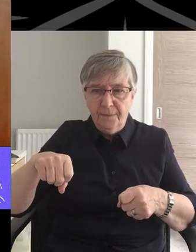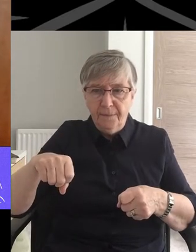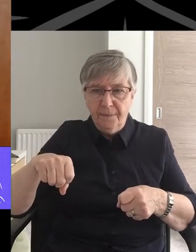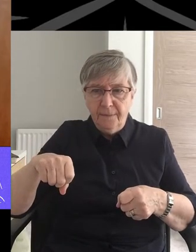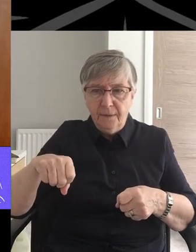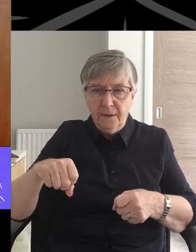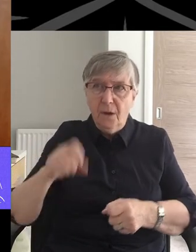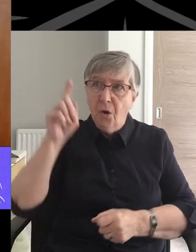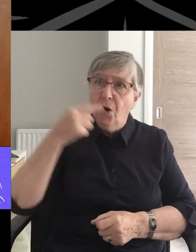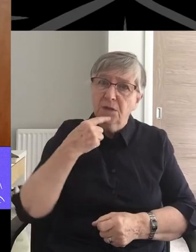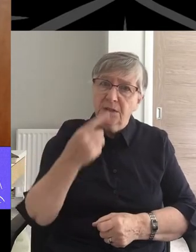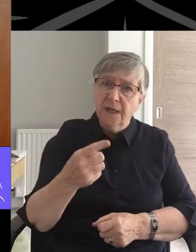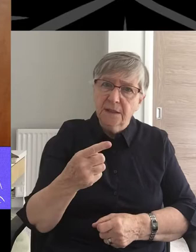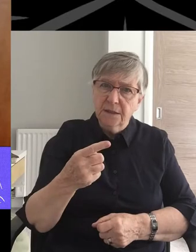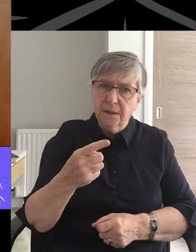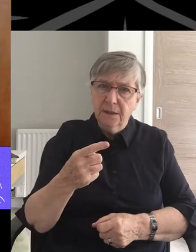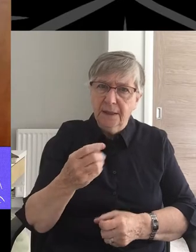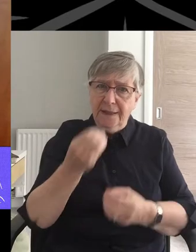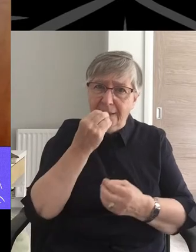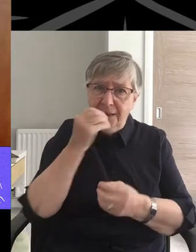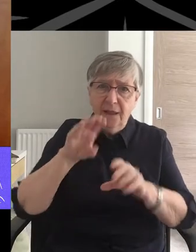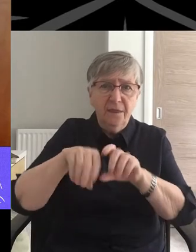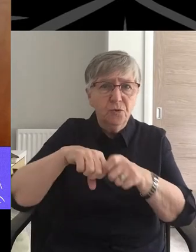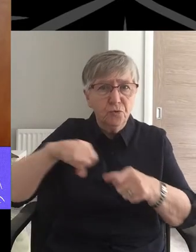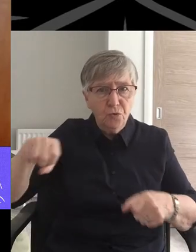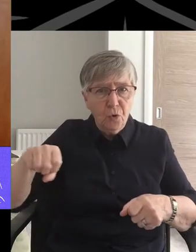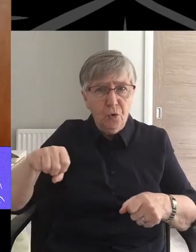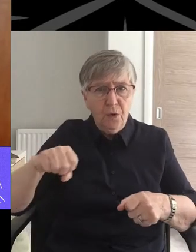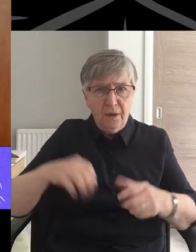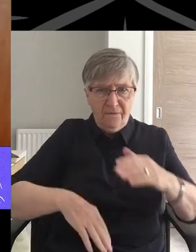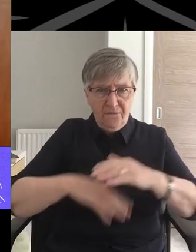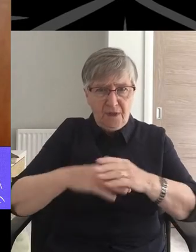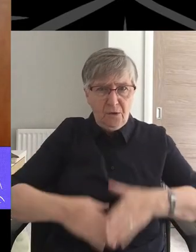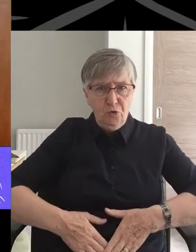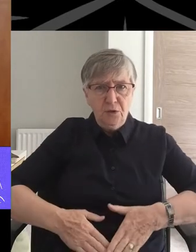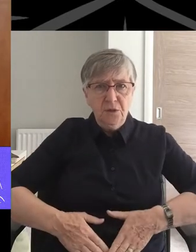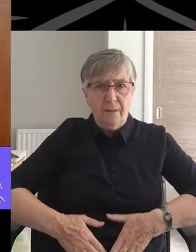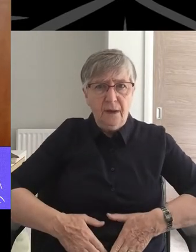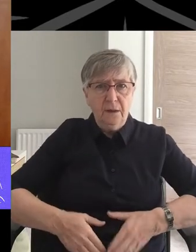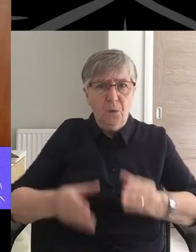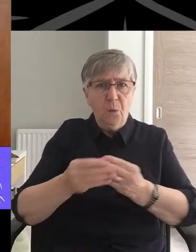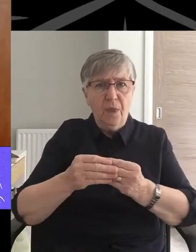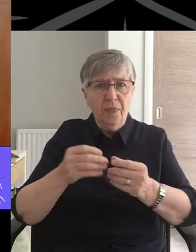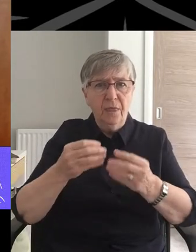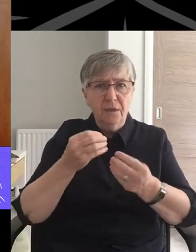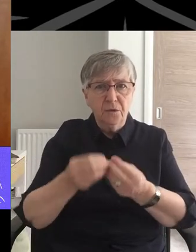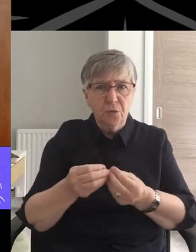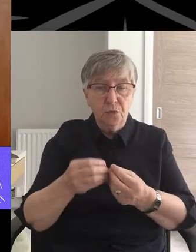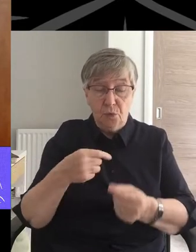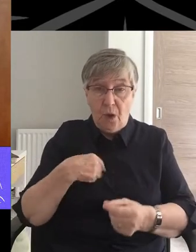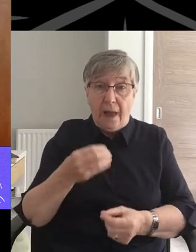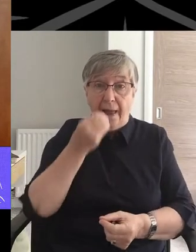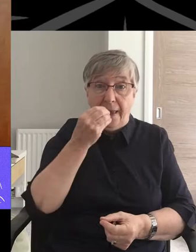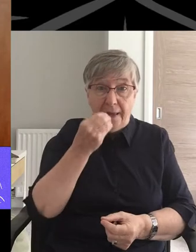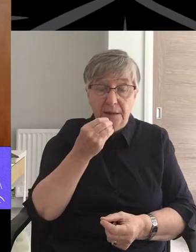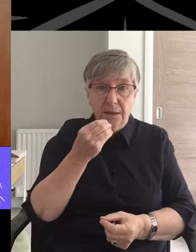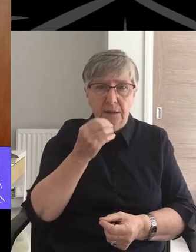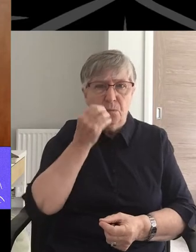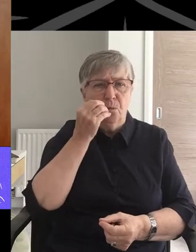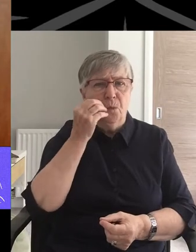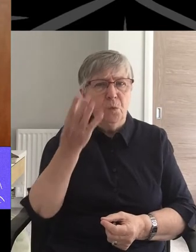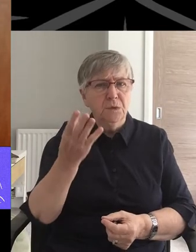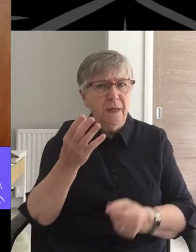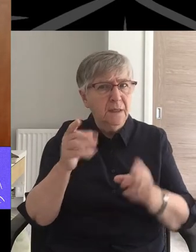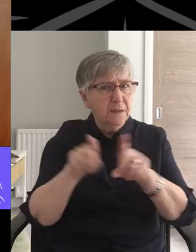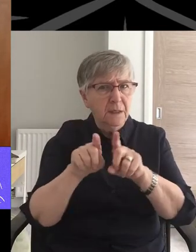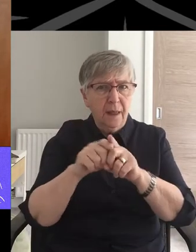Then he said to me, Son of man, eat this scroll I am giving you and fill your stomach with it. So I ate it and it tasted